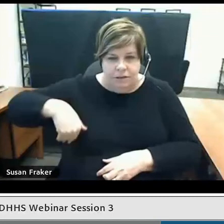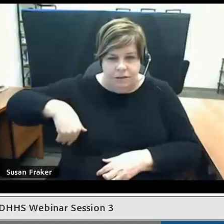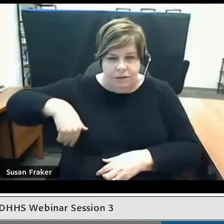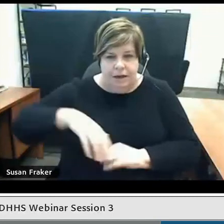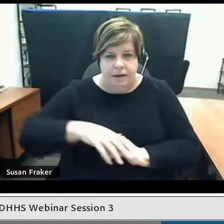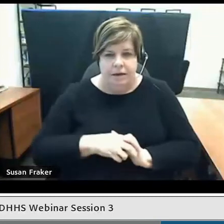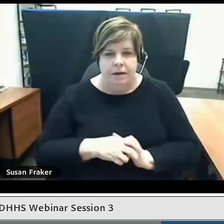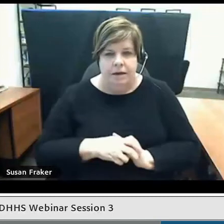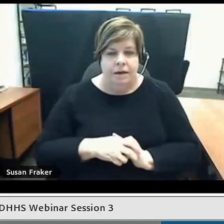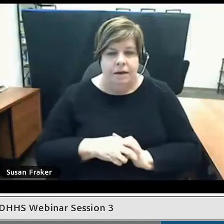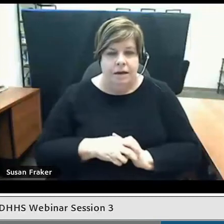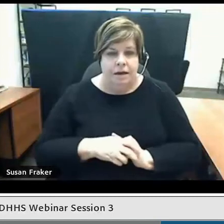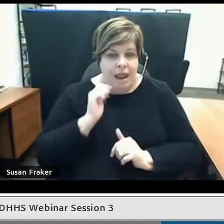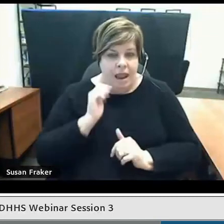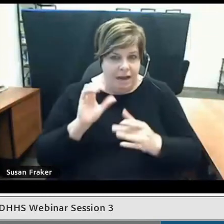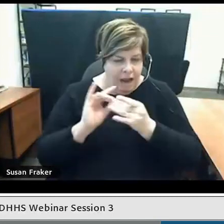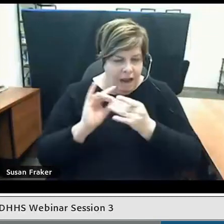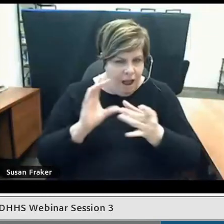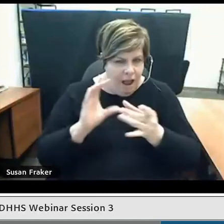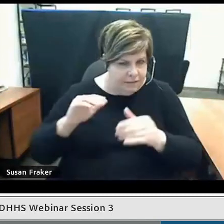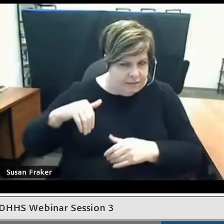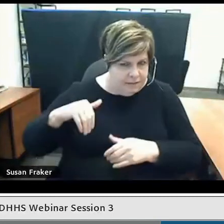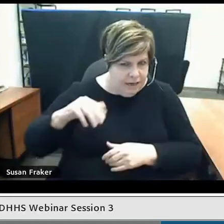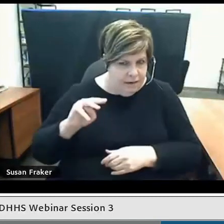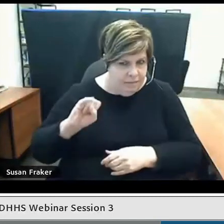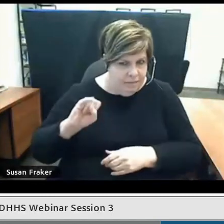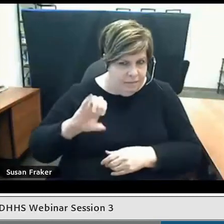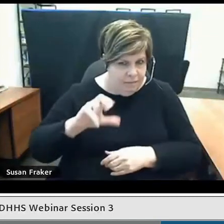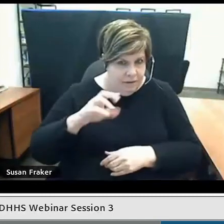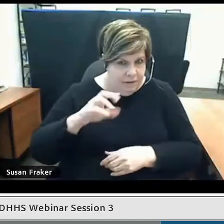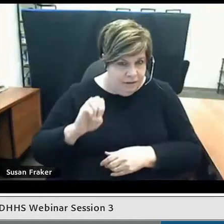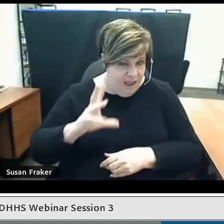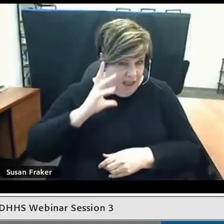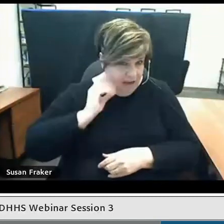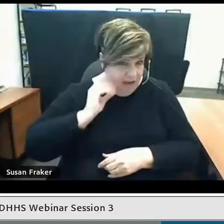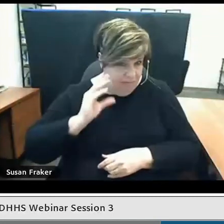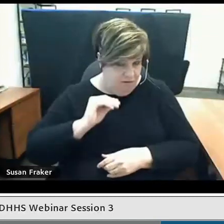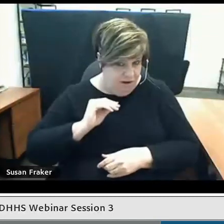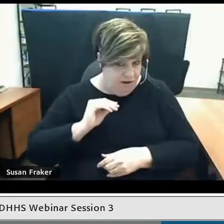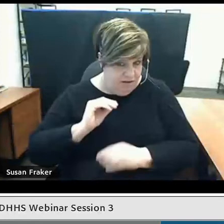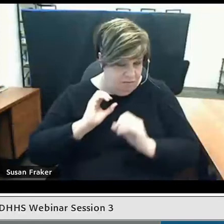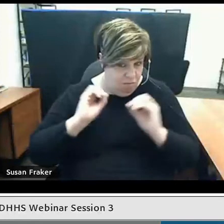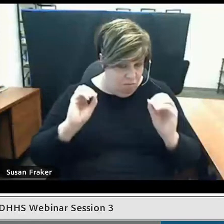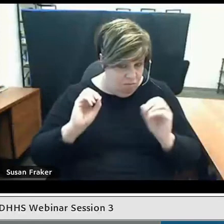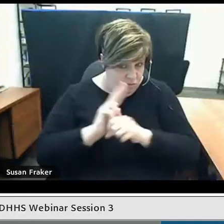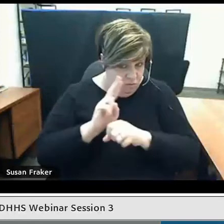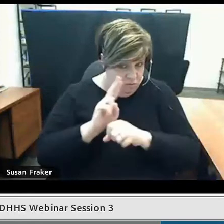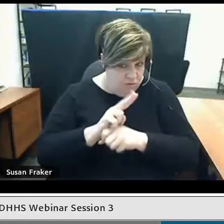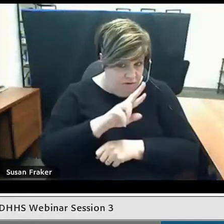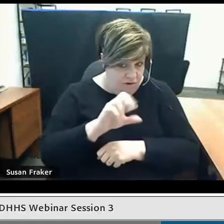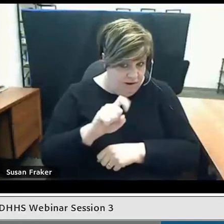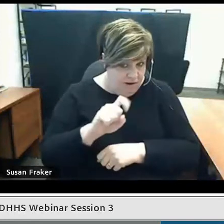know. Michelle, is there anything? Have people had experiences with video relay before?